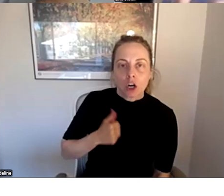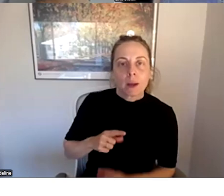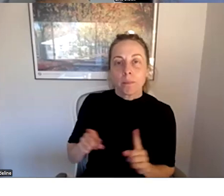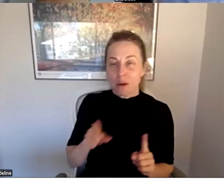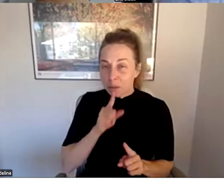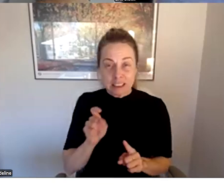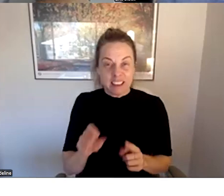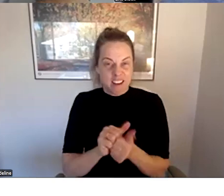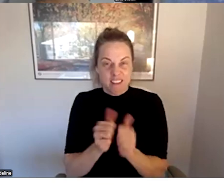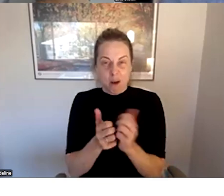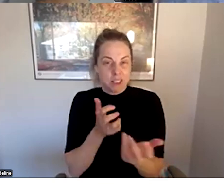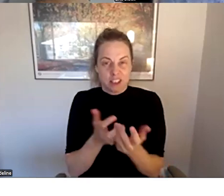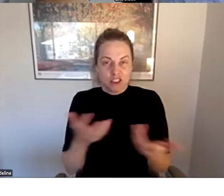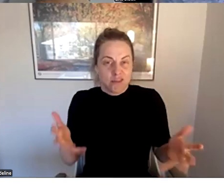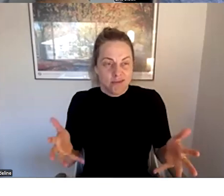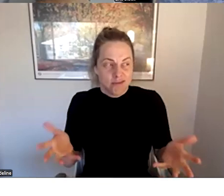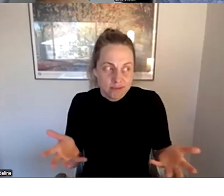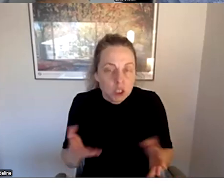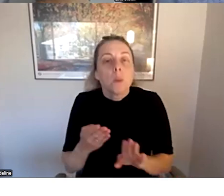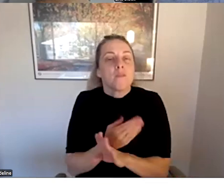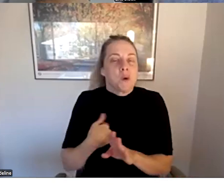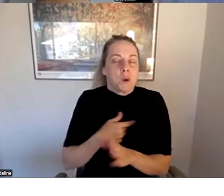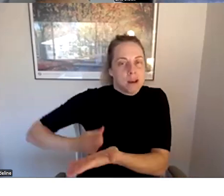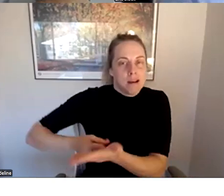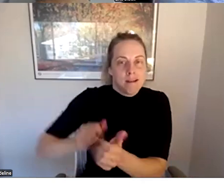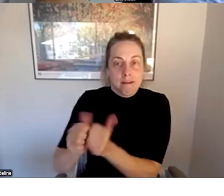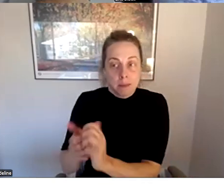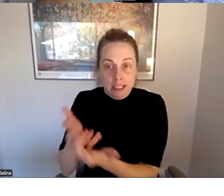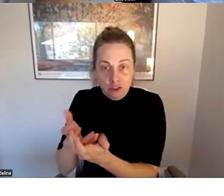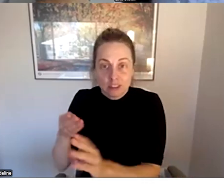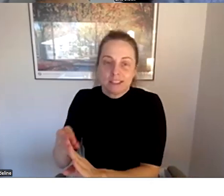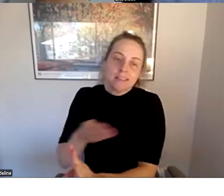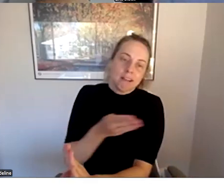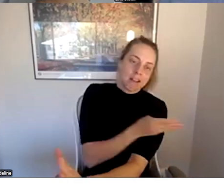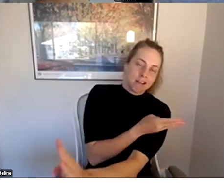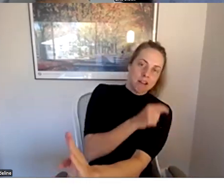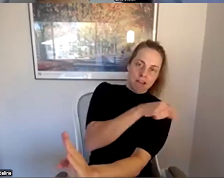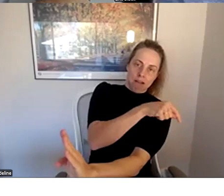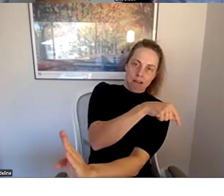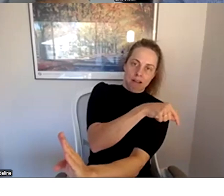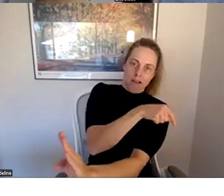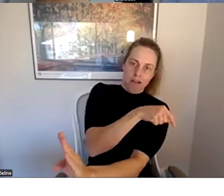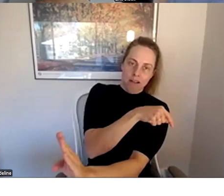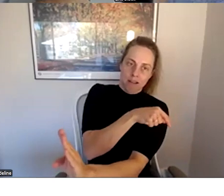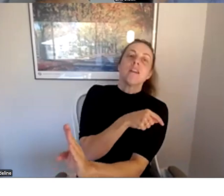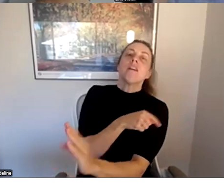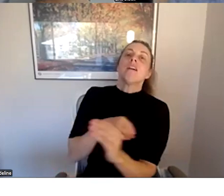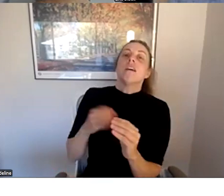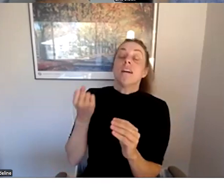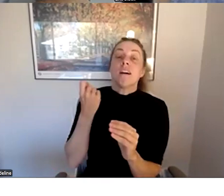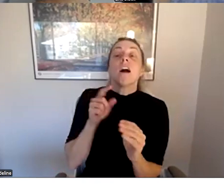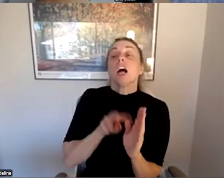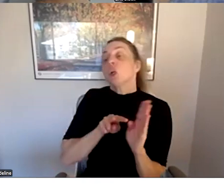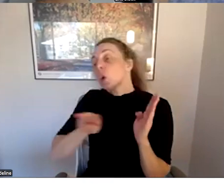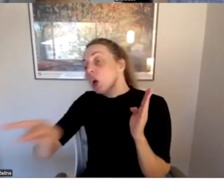And before we can get to an accommodation discussion, sometimes you have to get further down the line and there's further fears. So I think